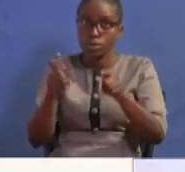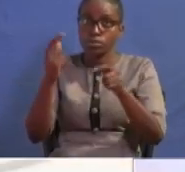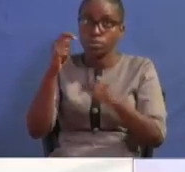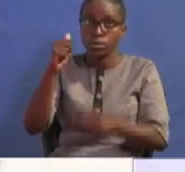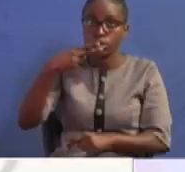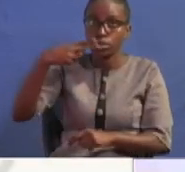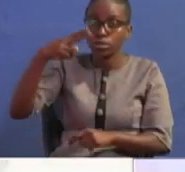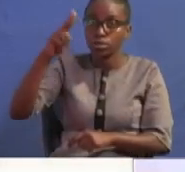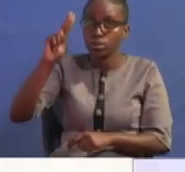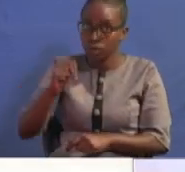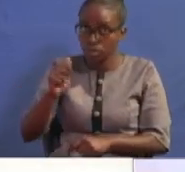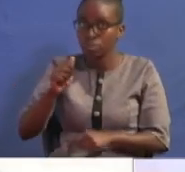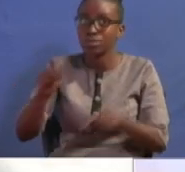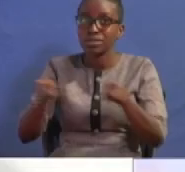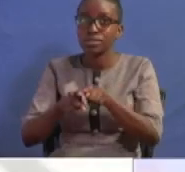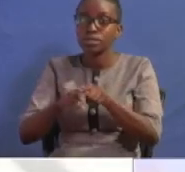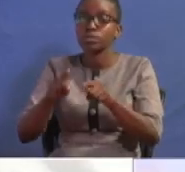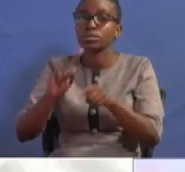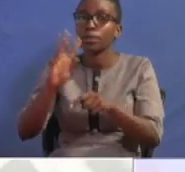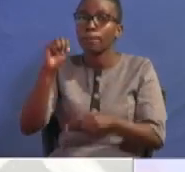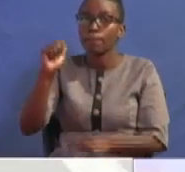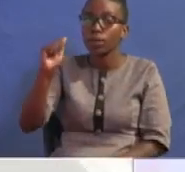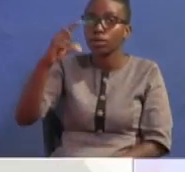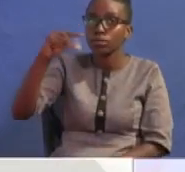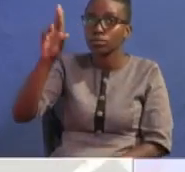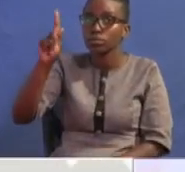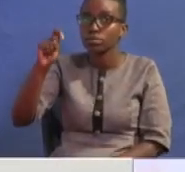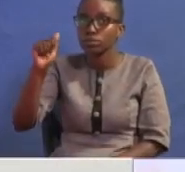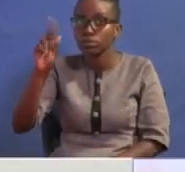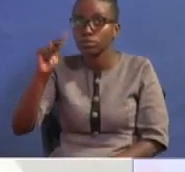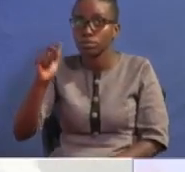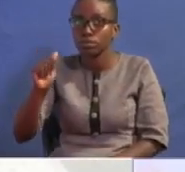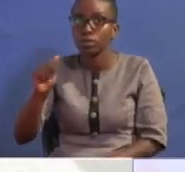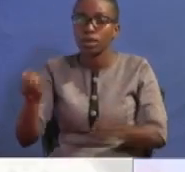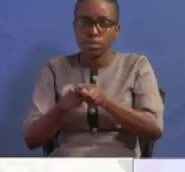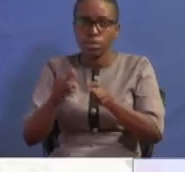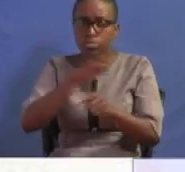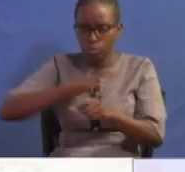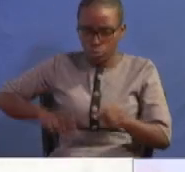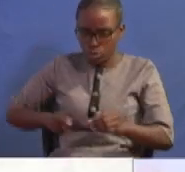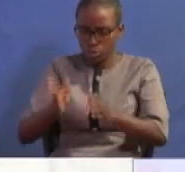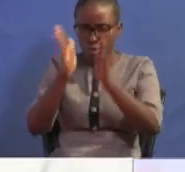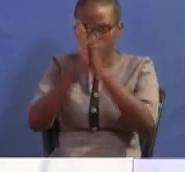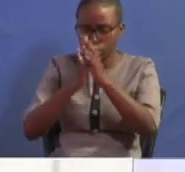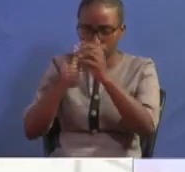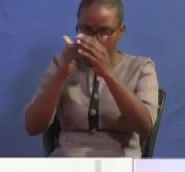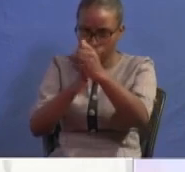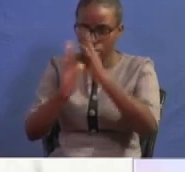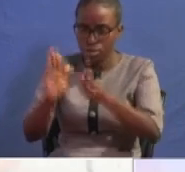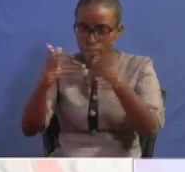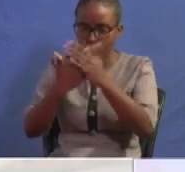Danson Mangatana and assured religious leaders that the government remains committed to upholding the